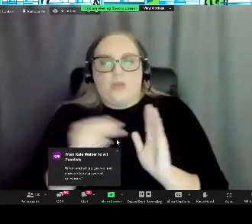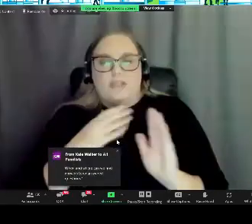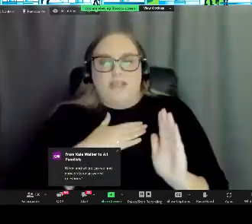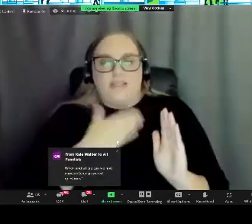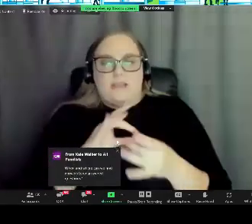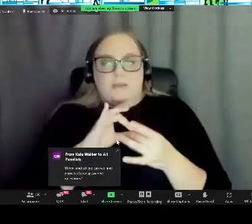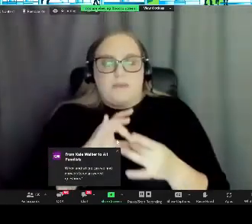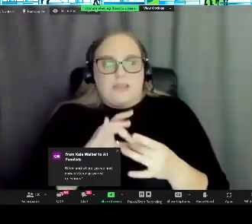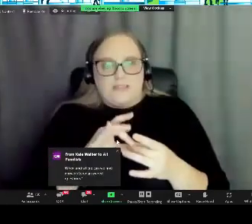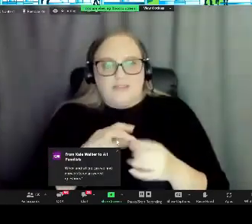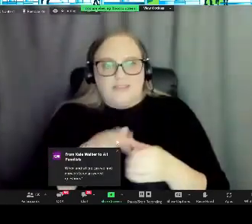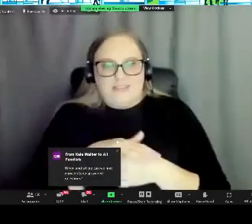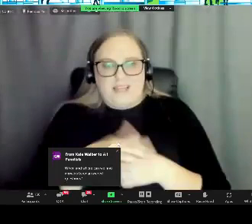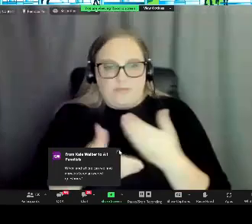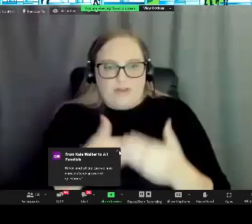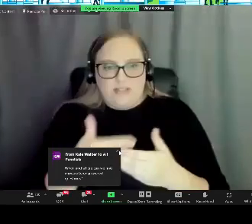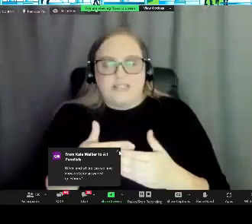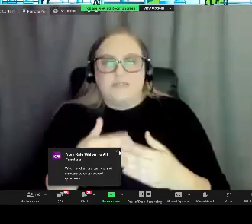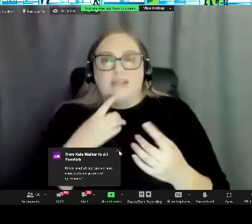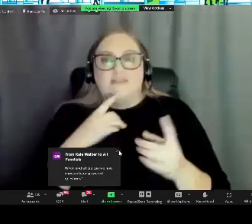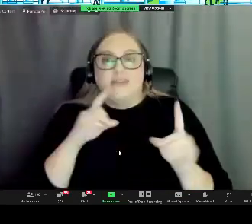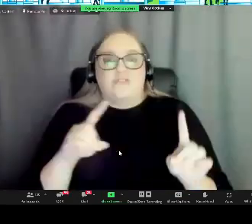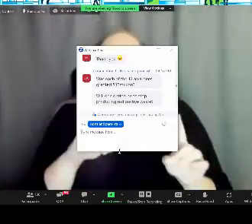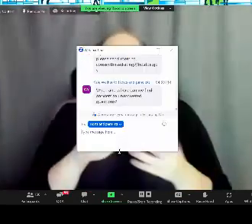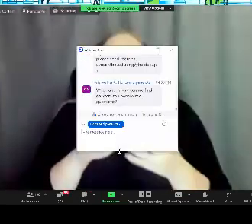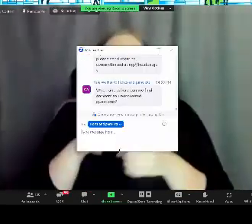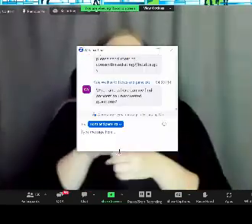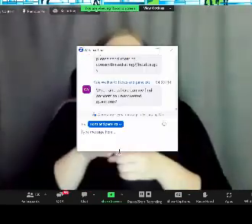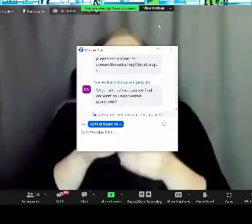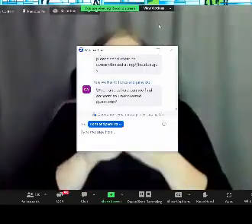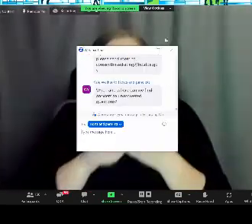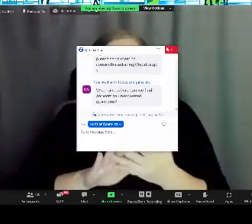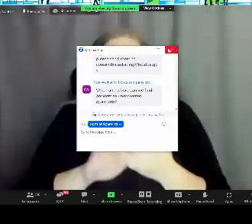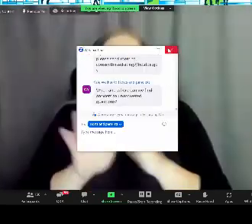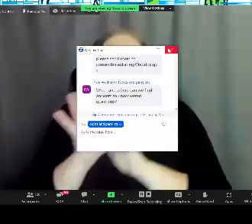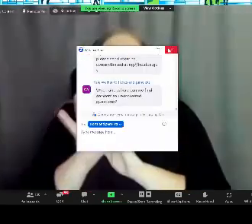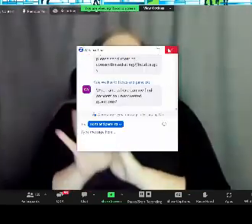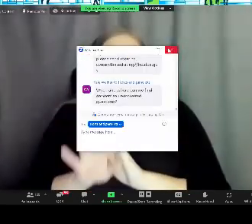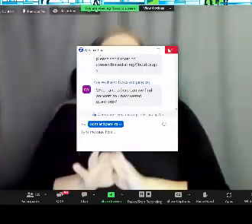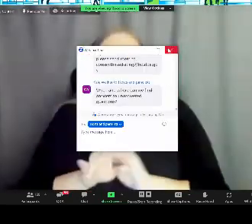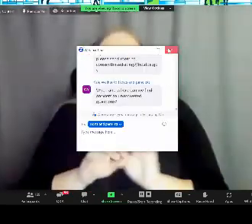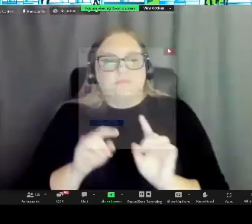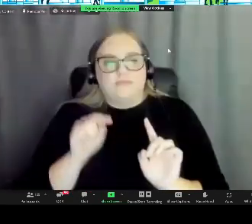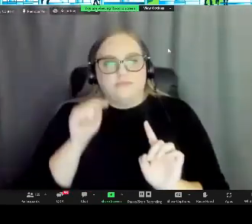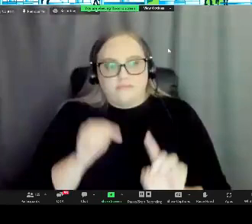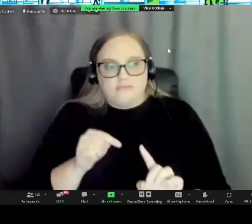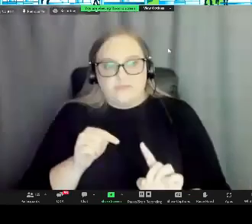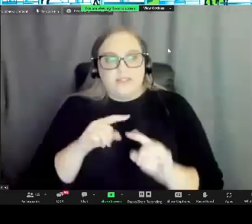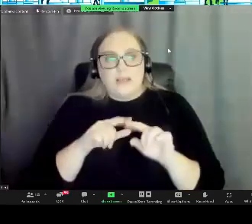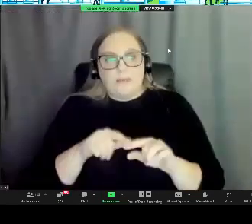to see that eventually we'll go towards site screening and selection and kind of down select sites based on